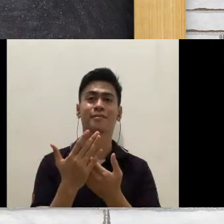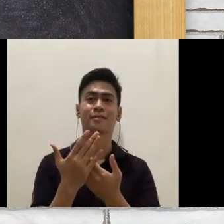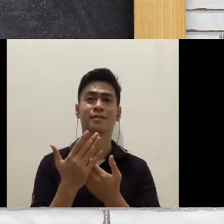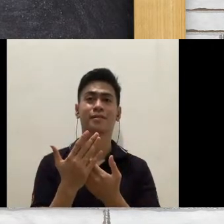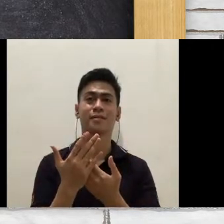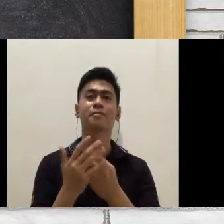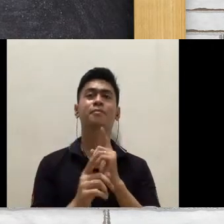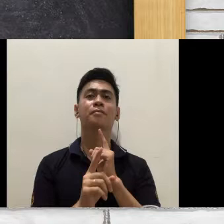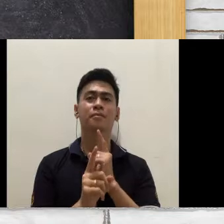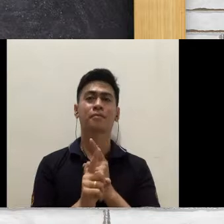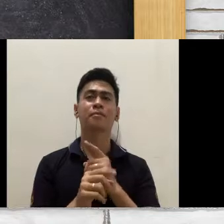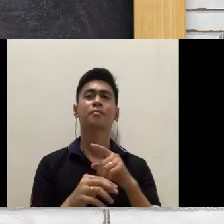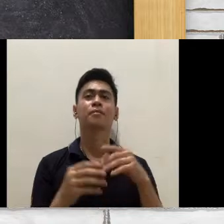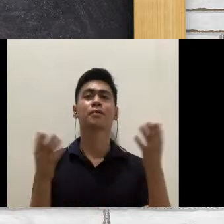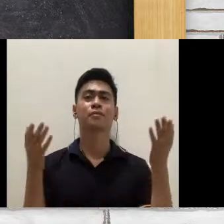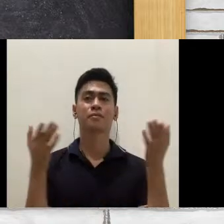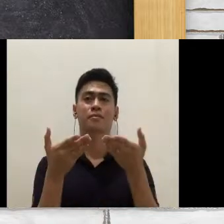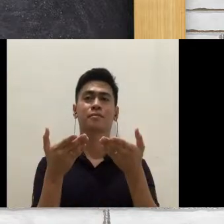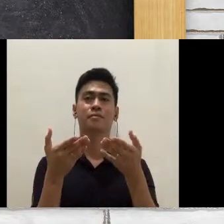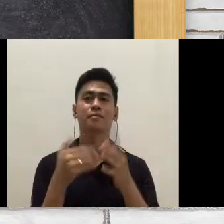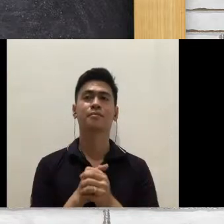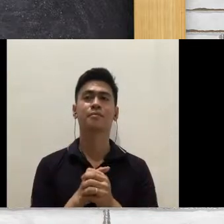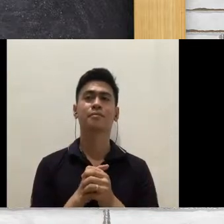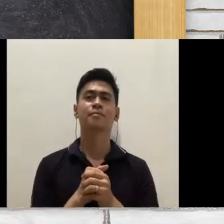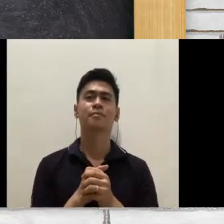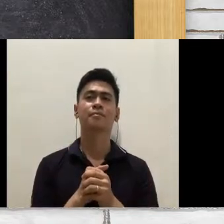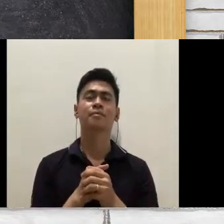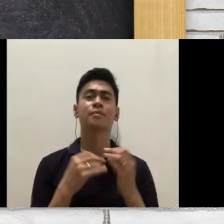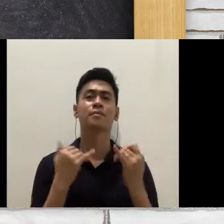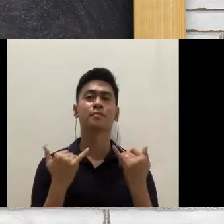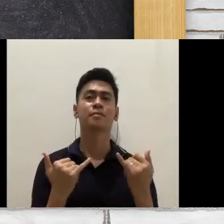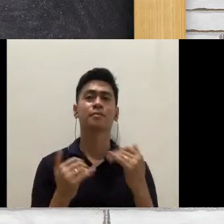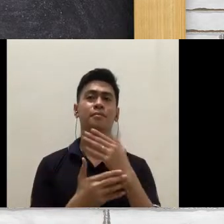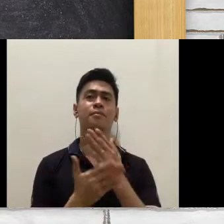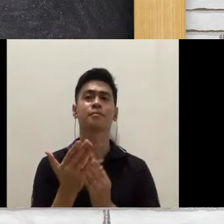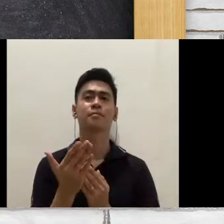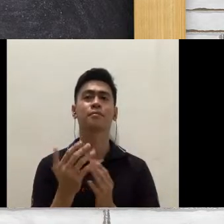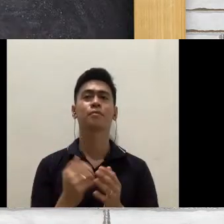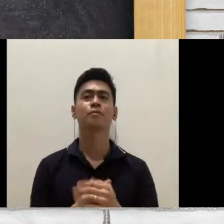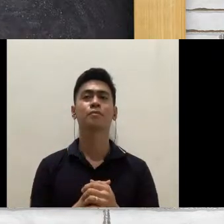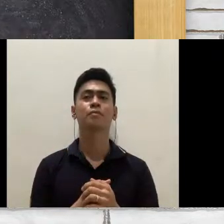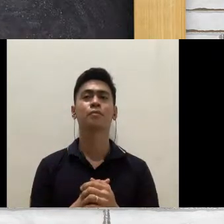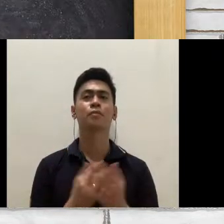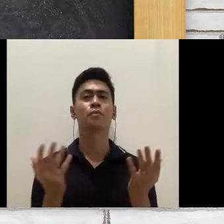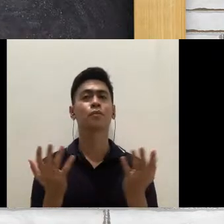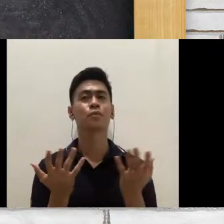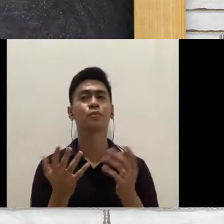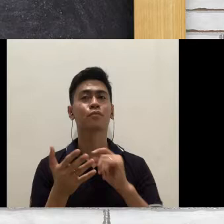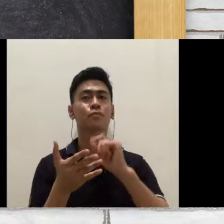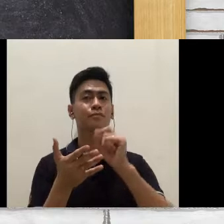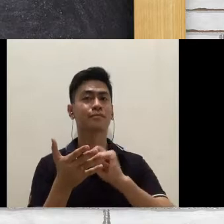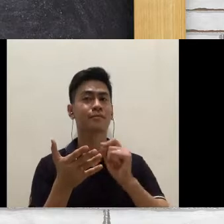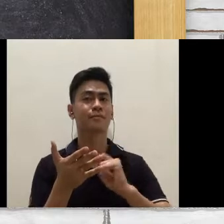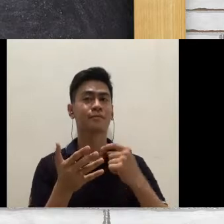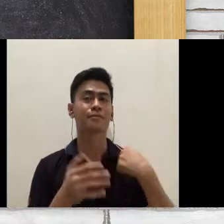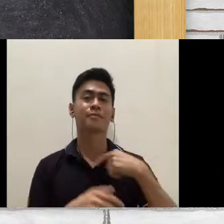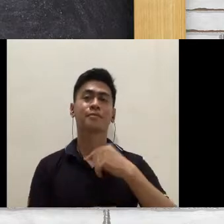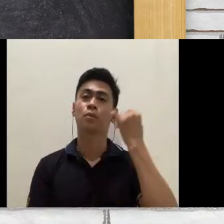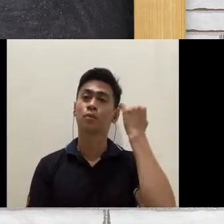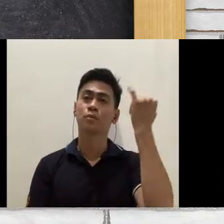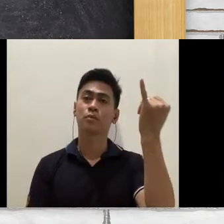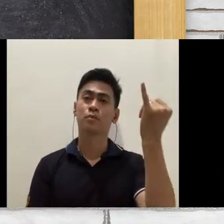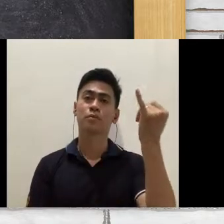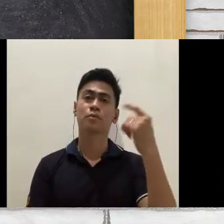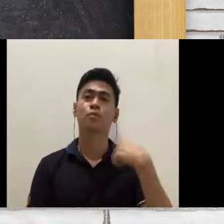Very good. It's the introduction. Now, this part. This is where we